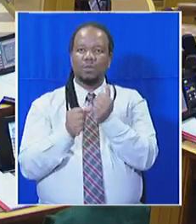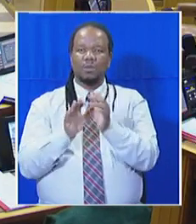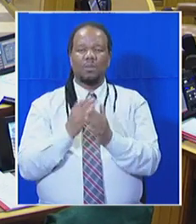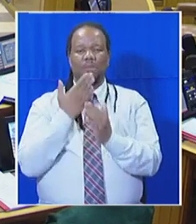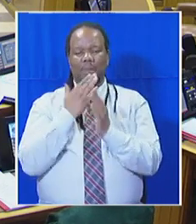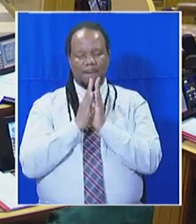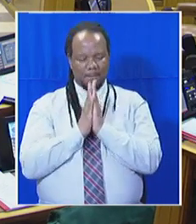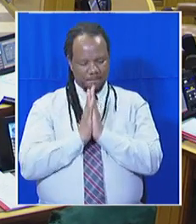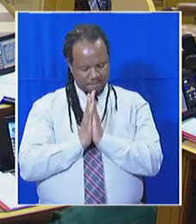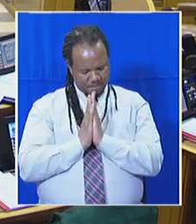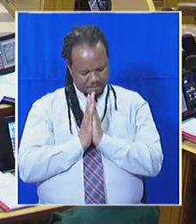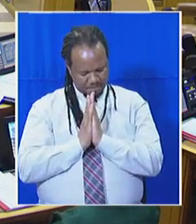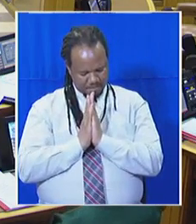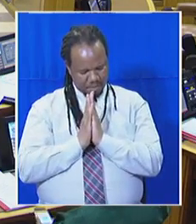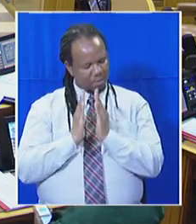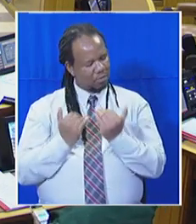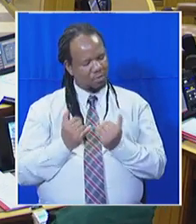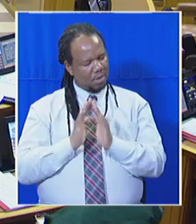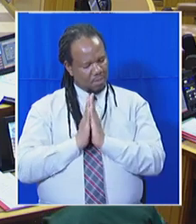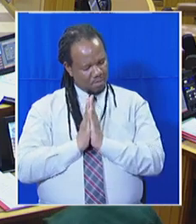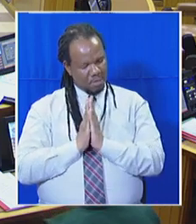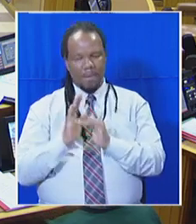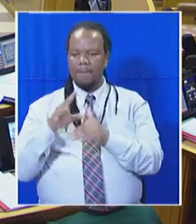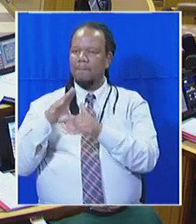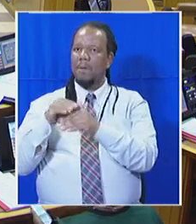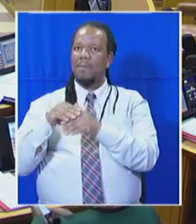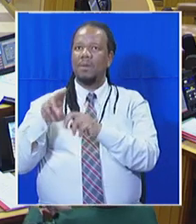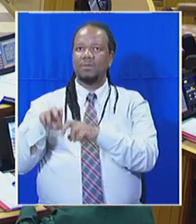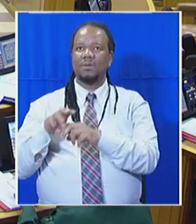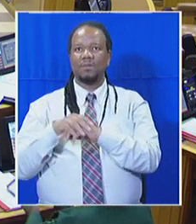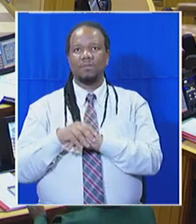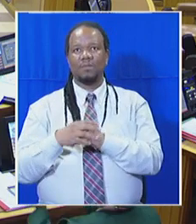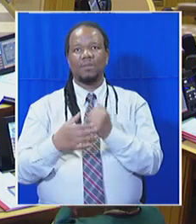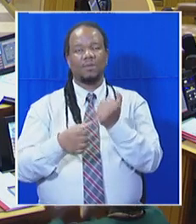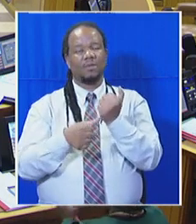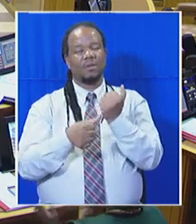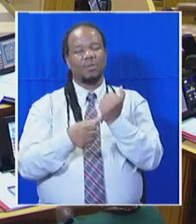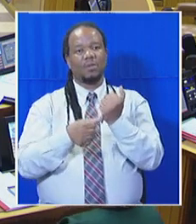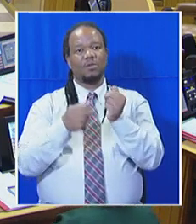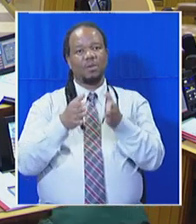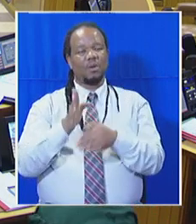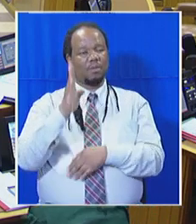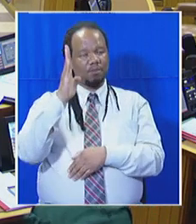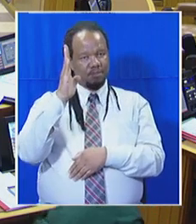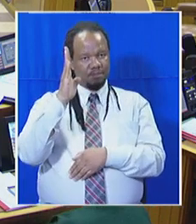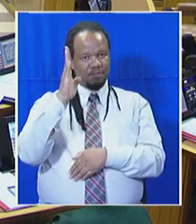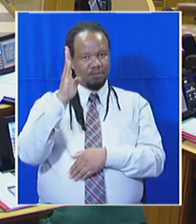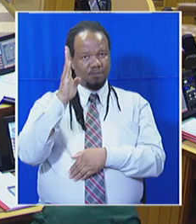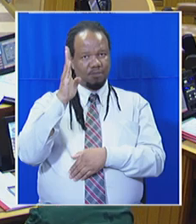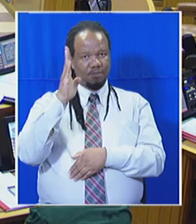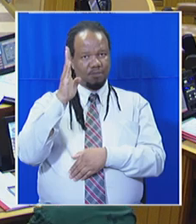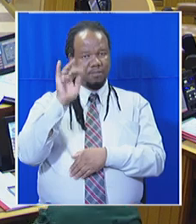Please, not today. Take your seat, Honorable Member. Honorable Deputy Speaker. Yes. No.